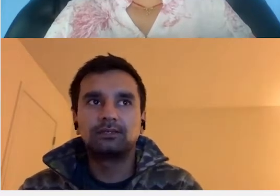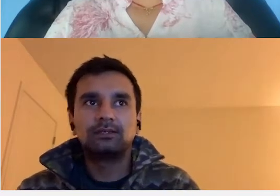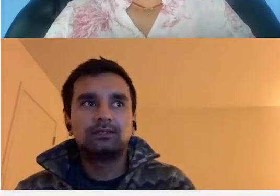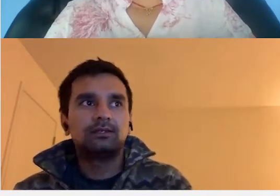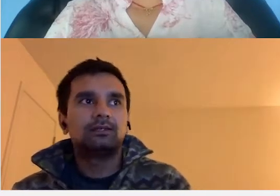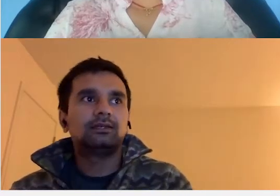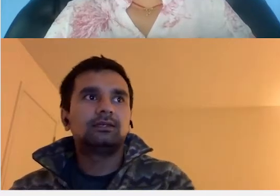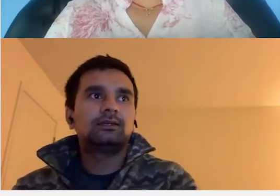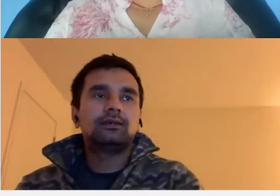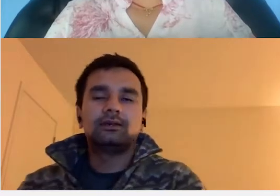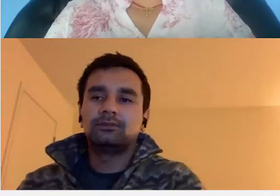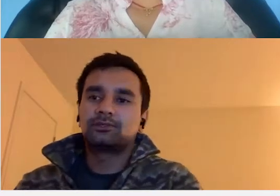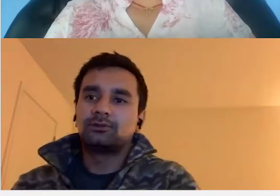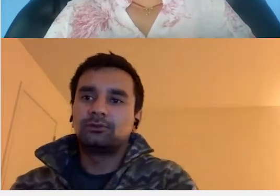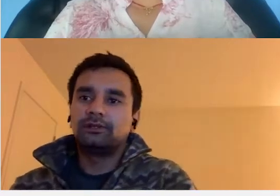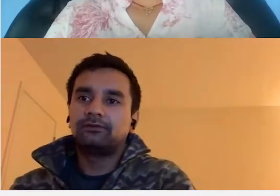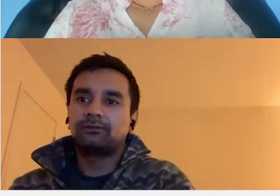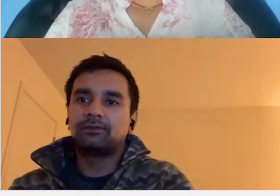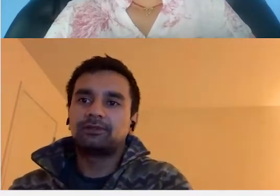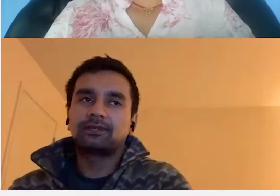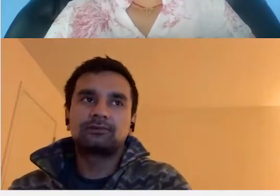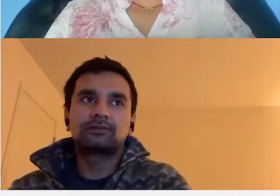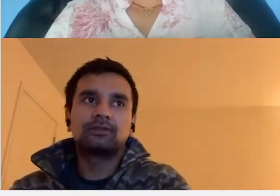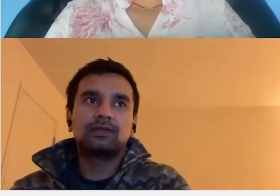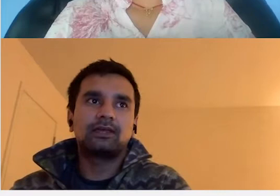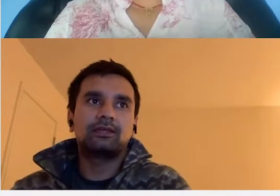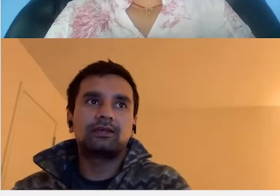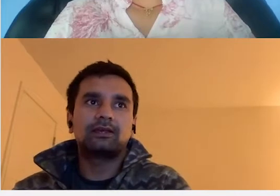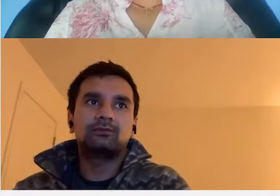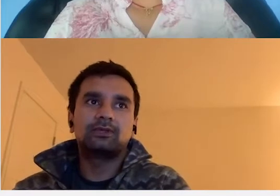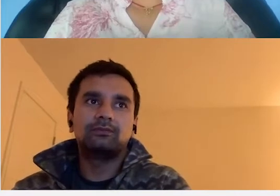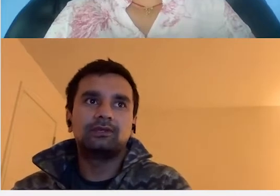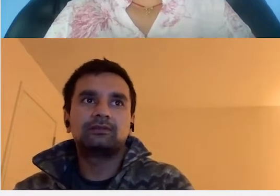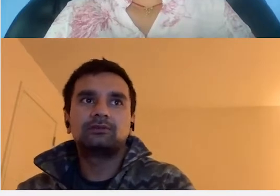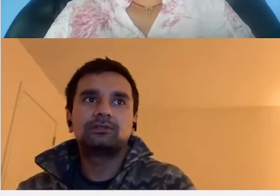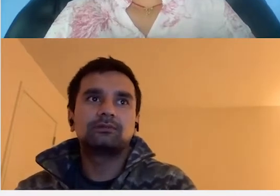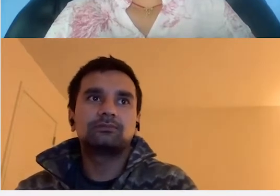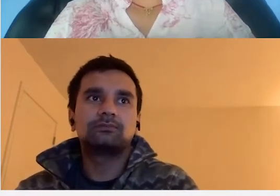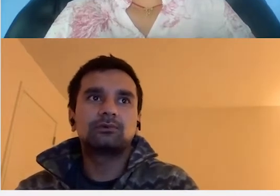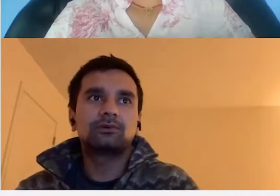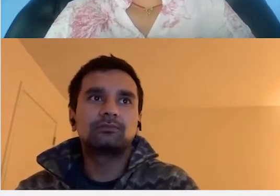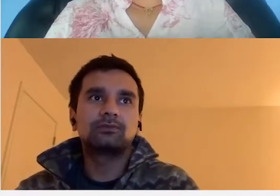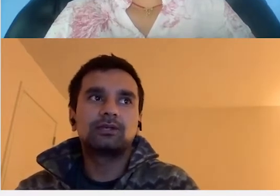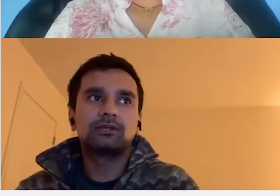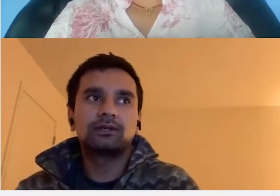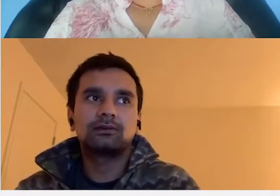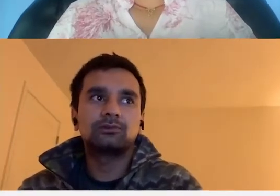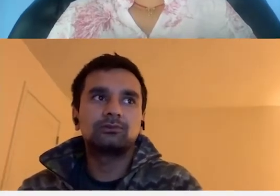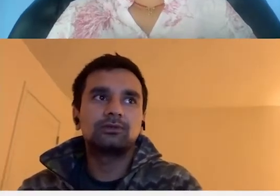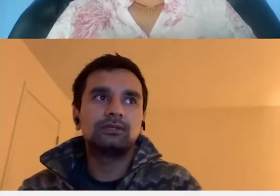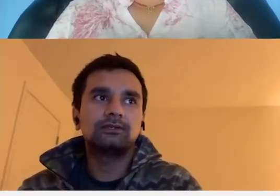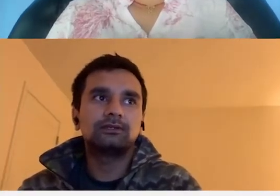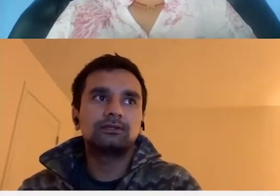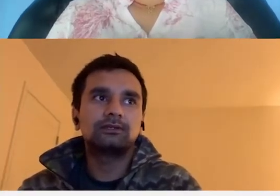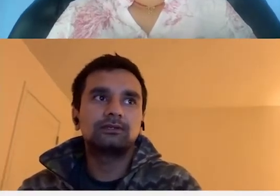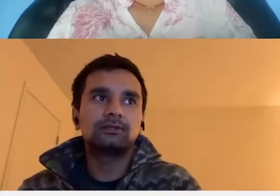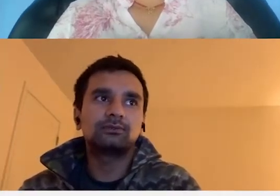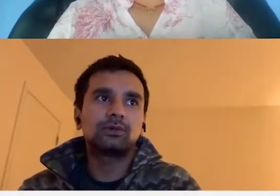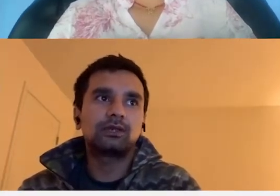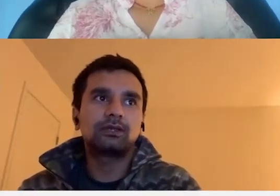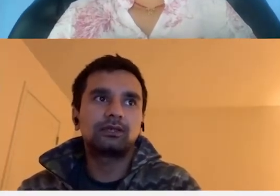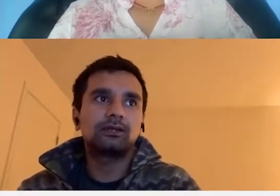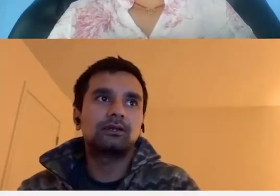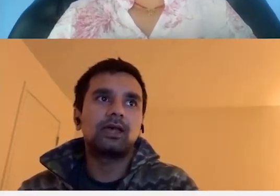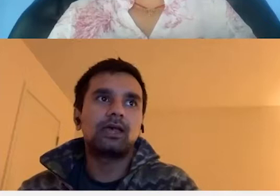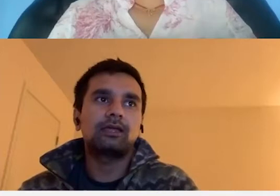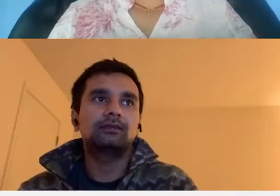Night. I am Mr. Loli from the British Council, and I will be introducing the program today, our tour leader, Rita